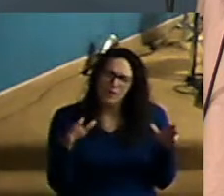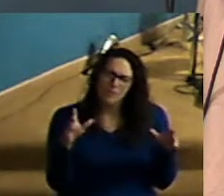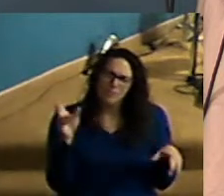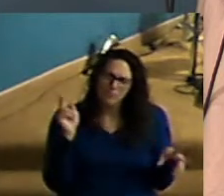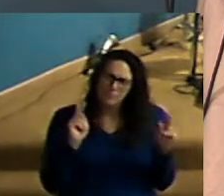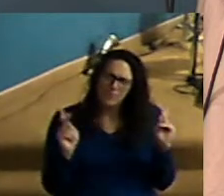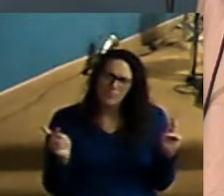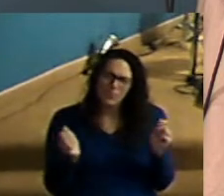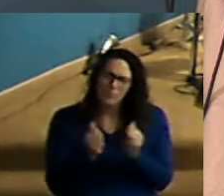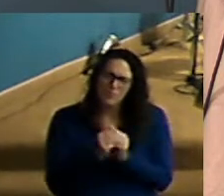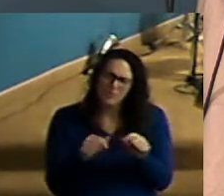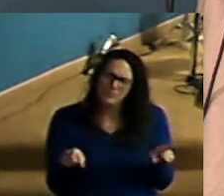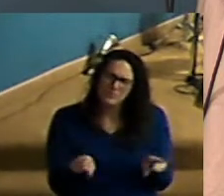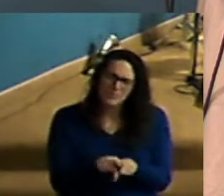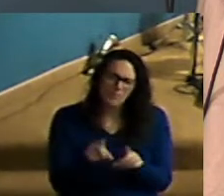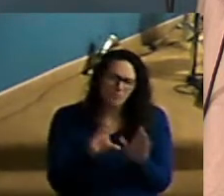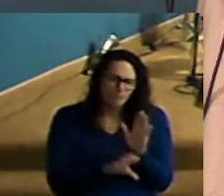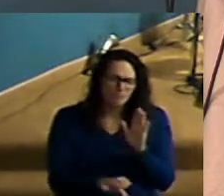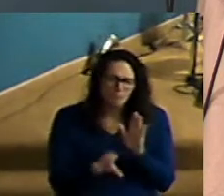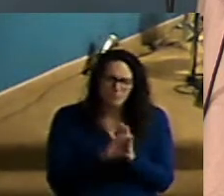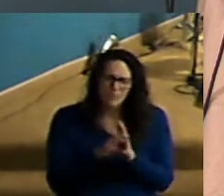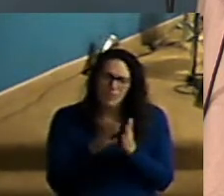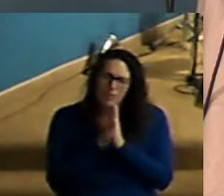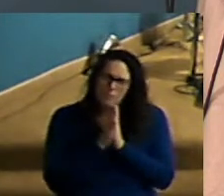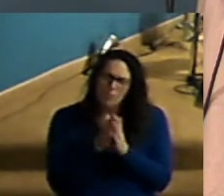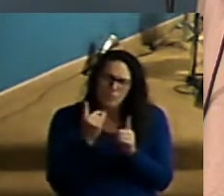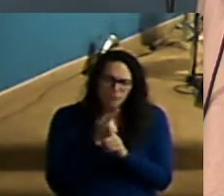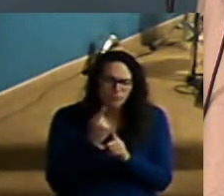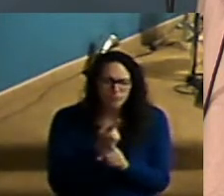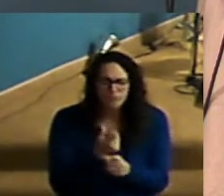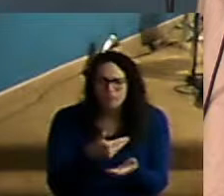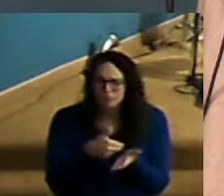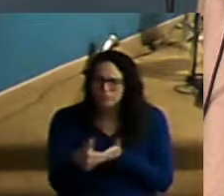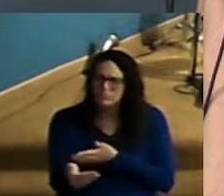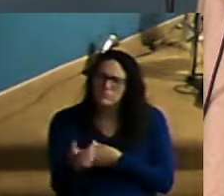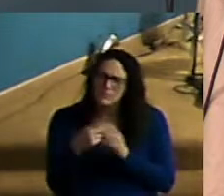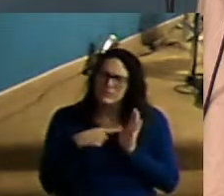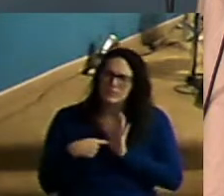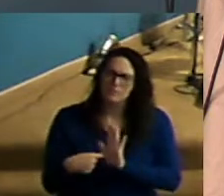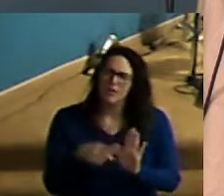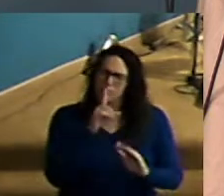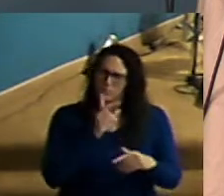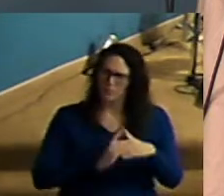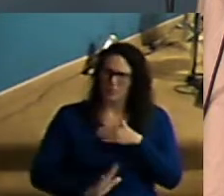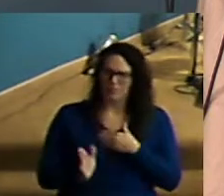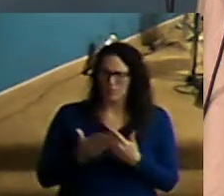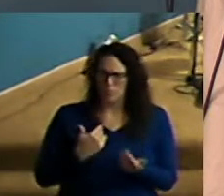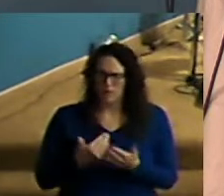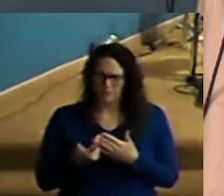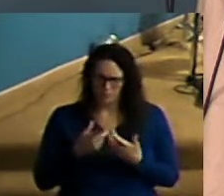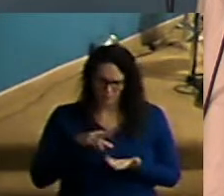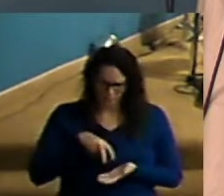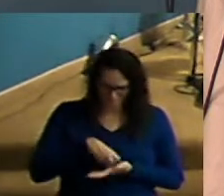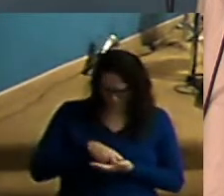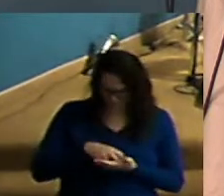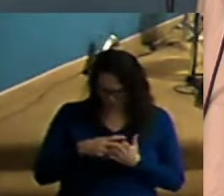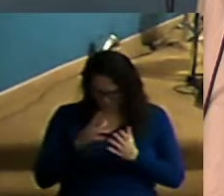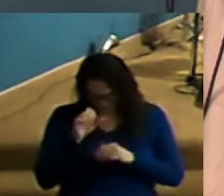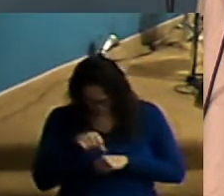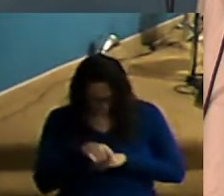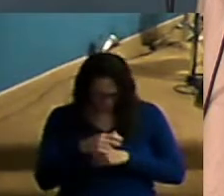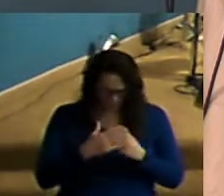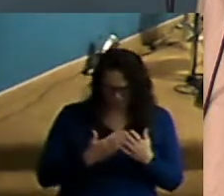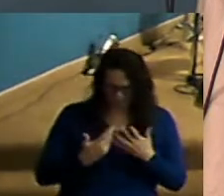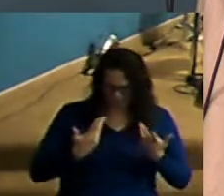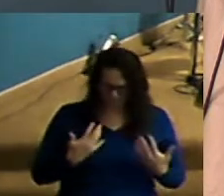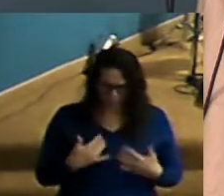attributes of praying regularly and displaying humility in whatever posture that makes sense for us, that we would give you thanks, that we